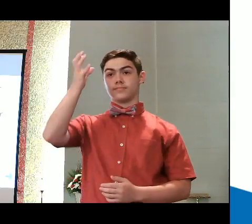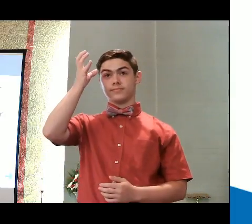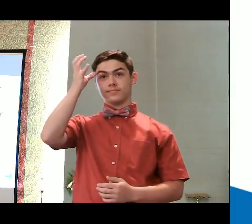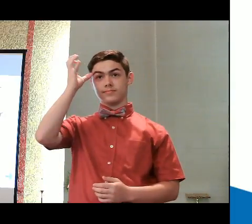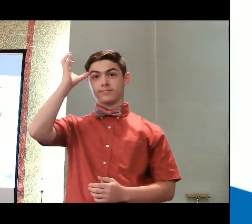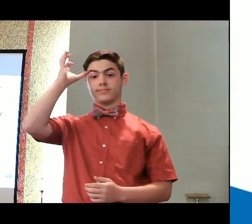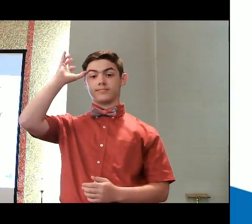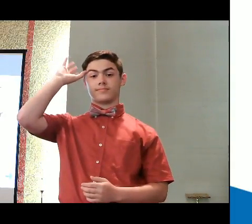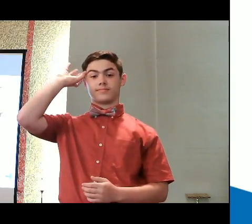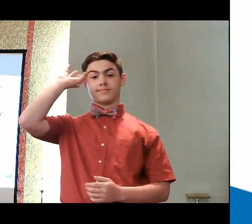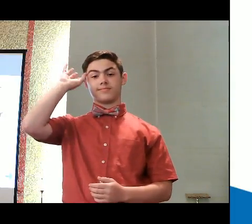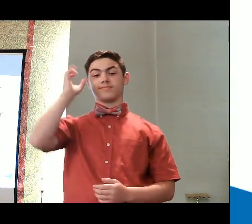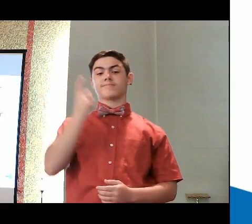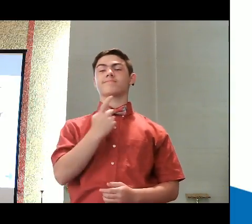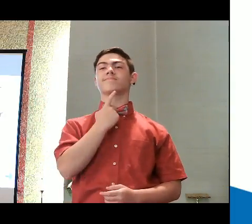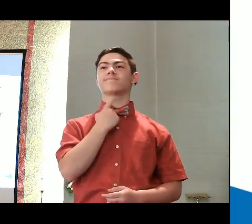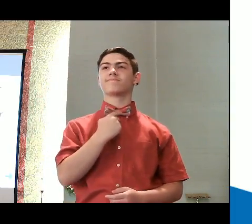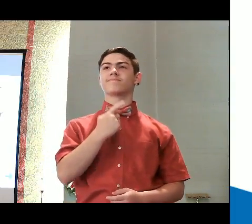As the